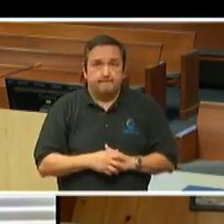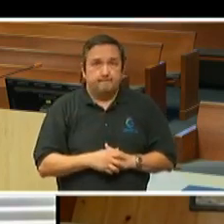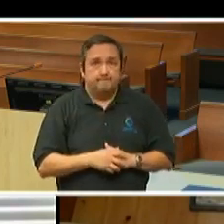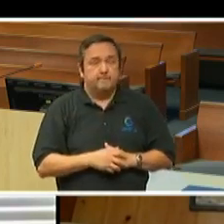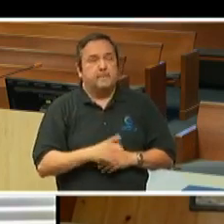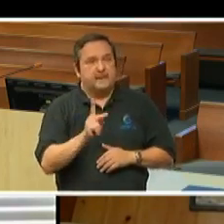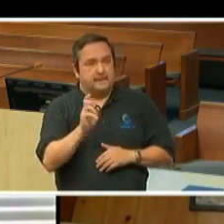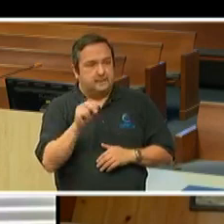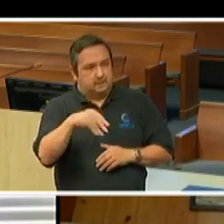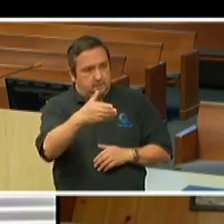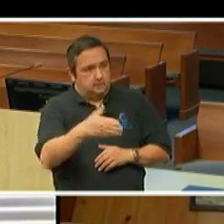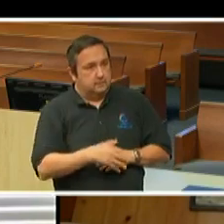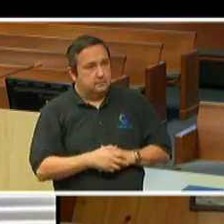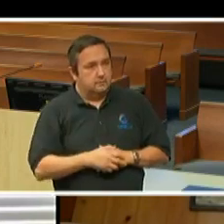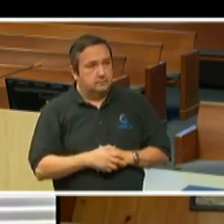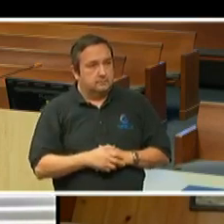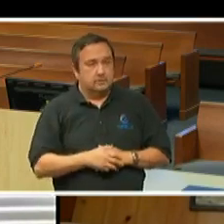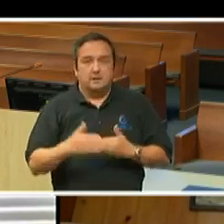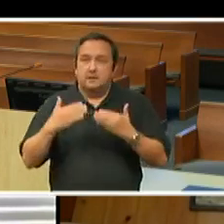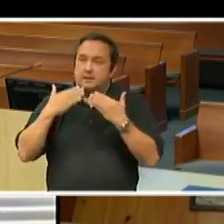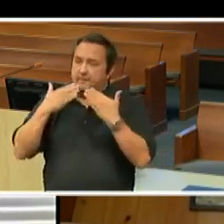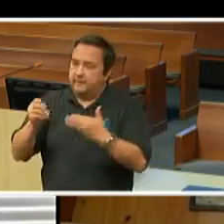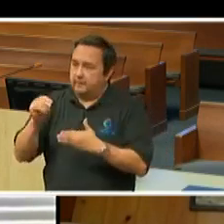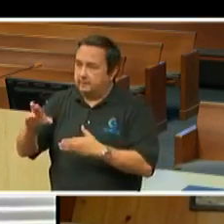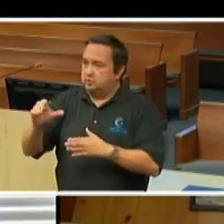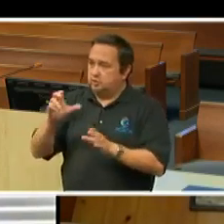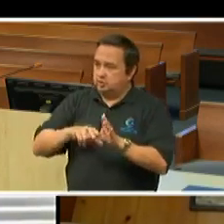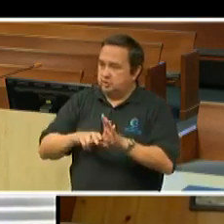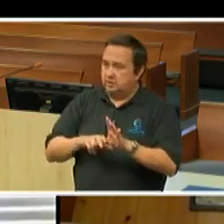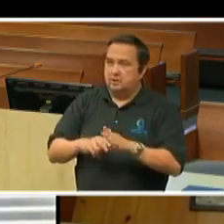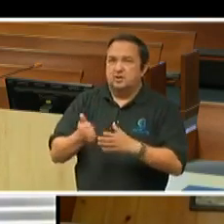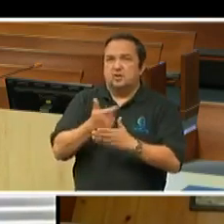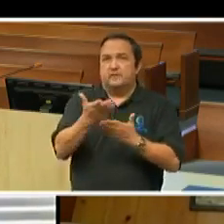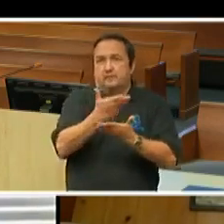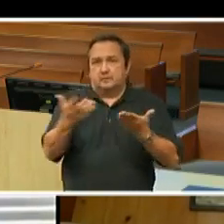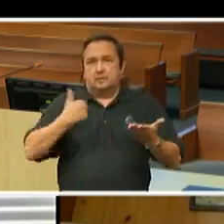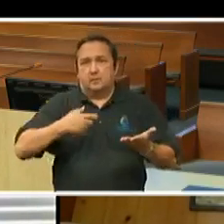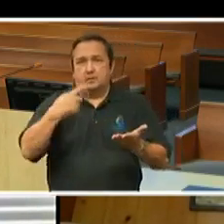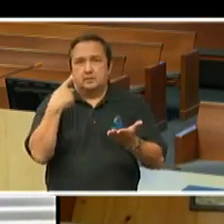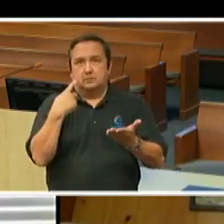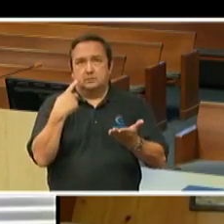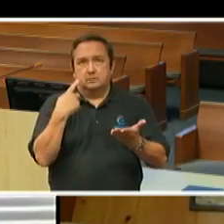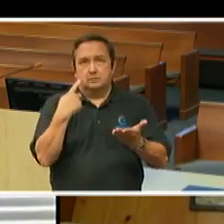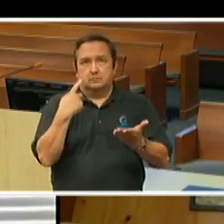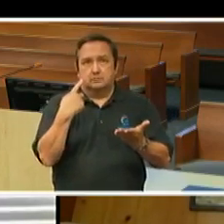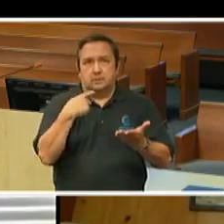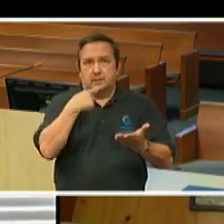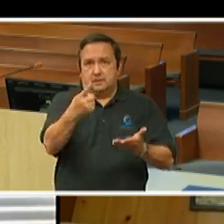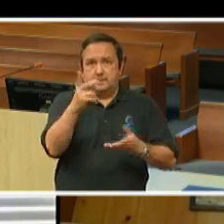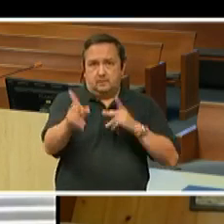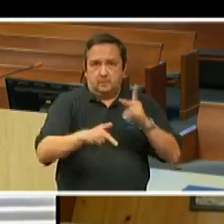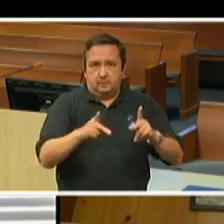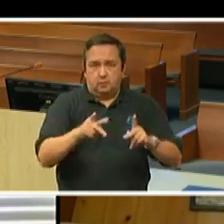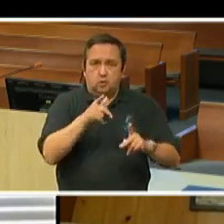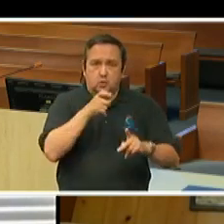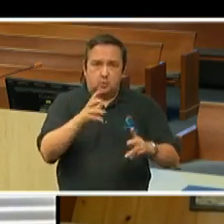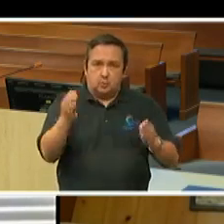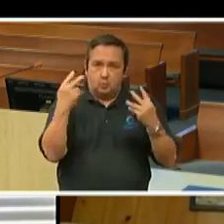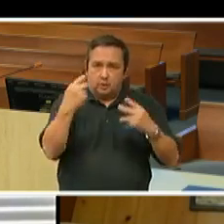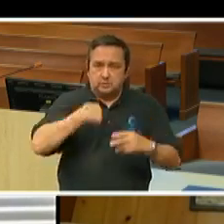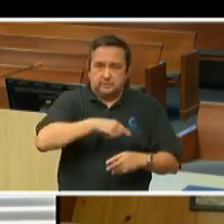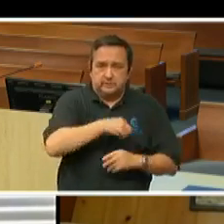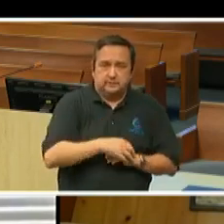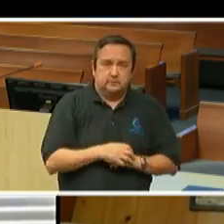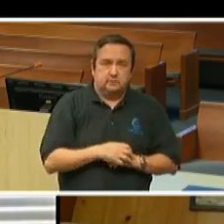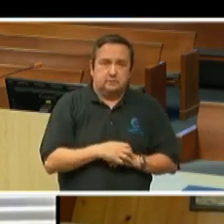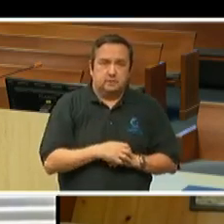Go ahead, Ken. Okay, thank you, Mr. Chair. So just a few things I wanted to just tell the folks that are out there listening that I